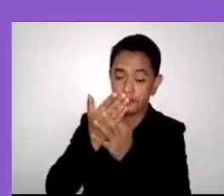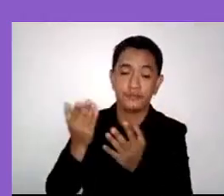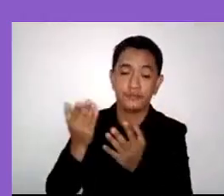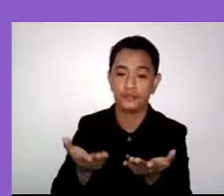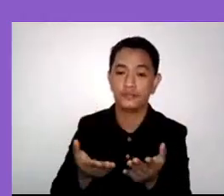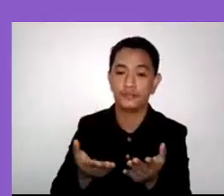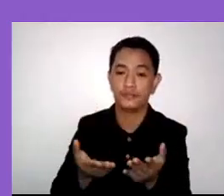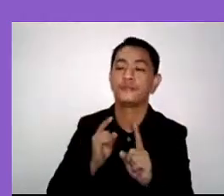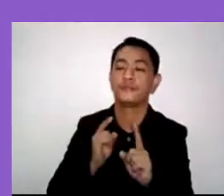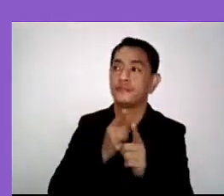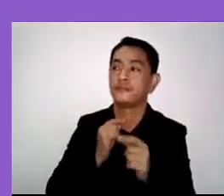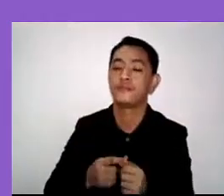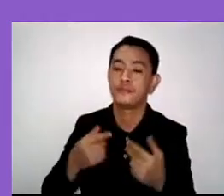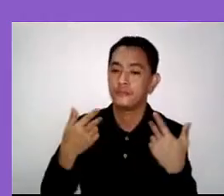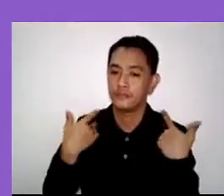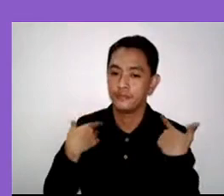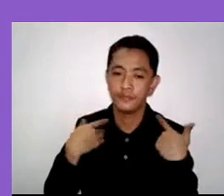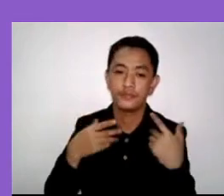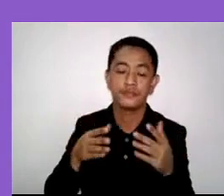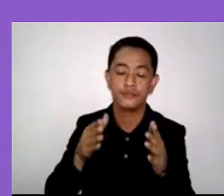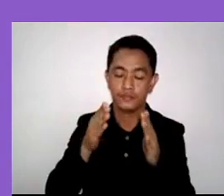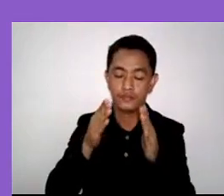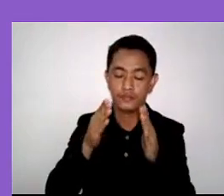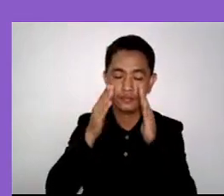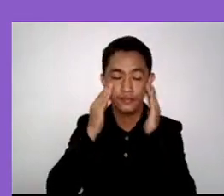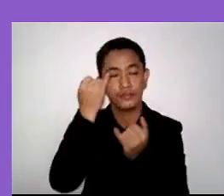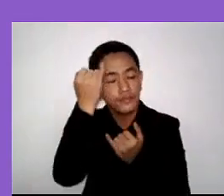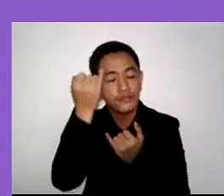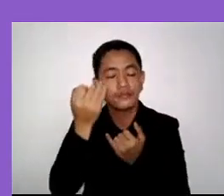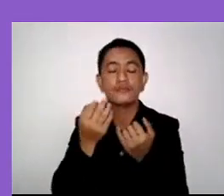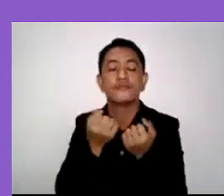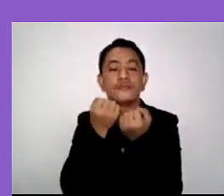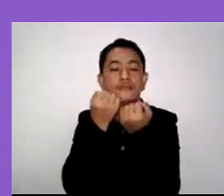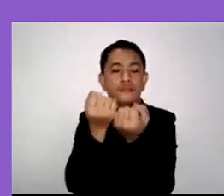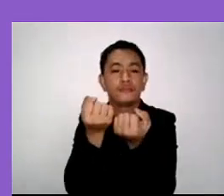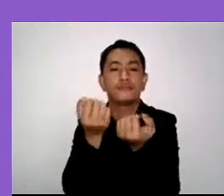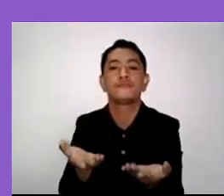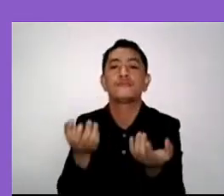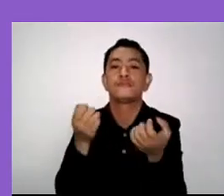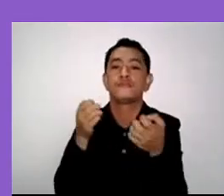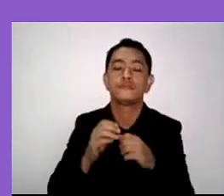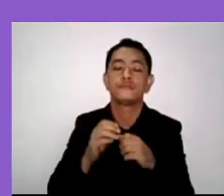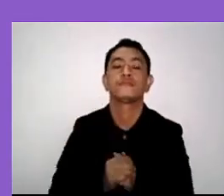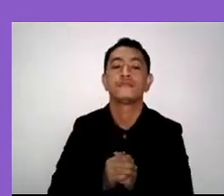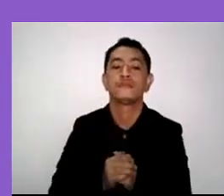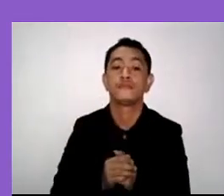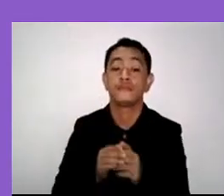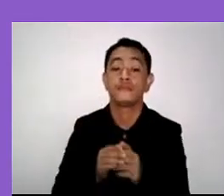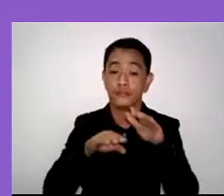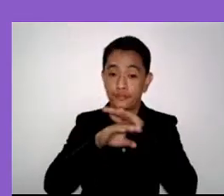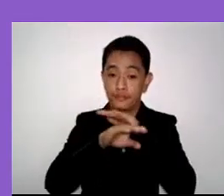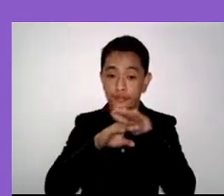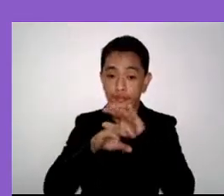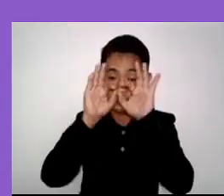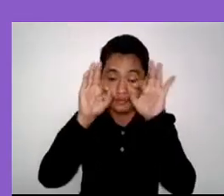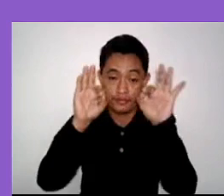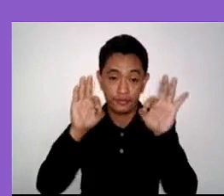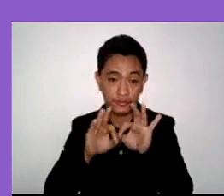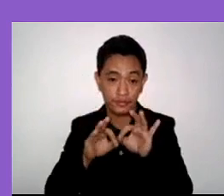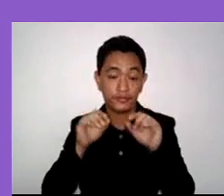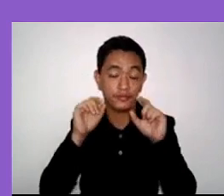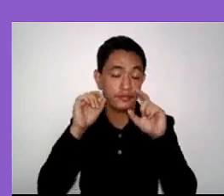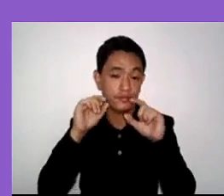https://aka.ms/access fundamentals training. We also have an evaluation form for you to answer. We would love to hear your thoughts and